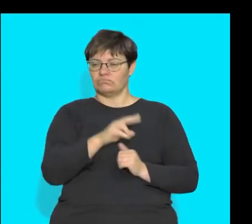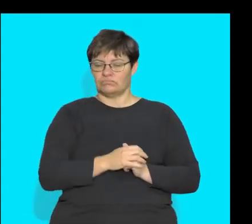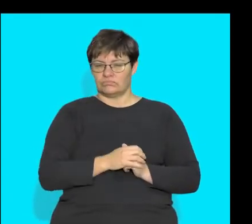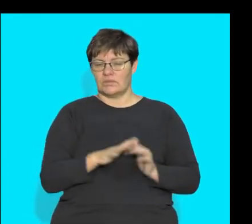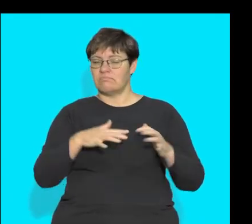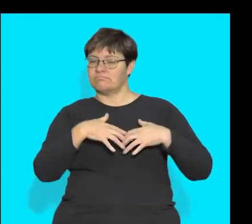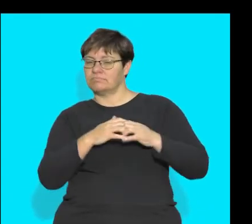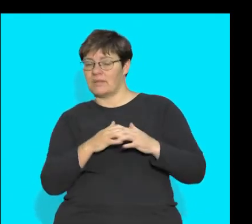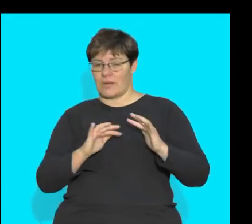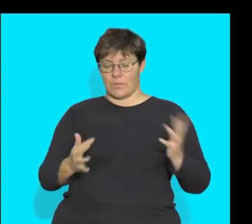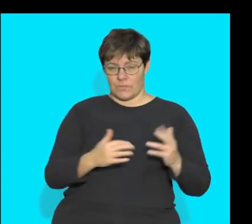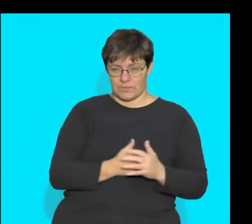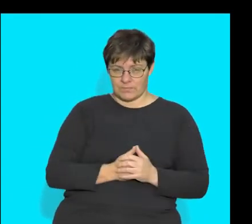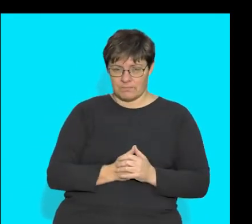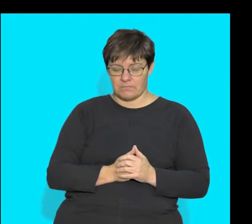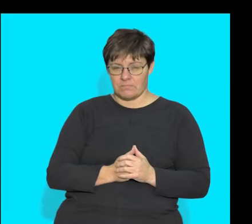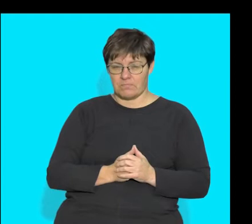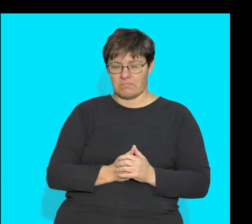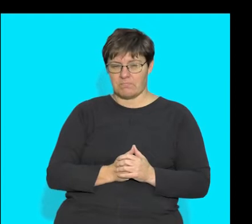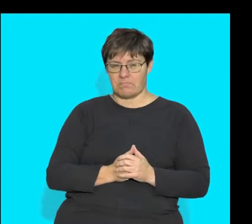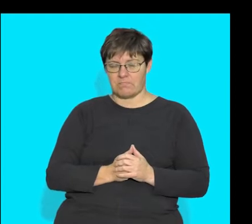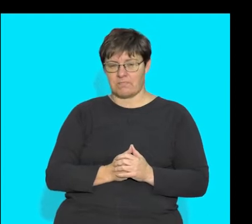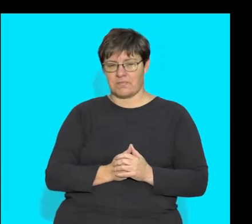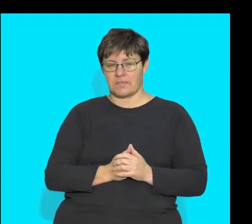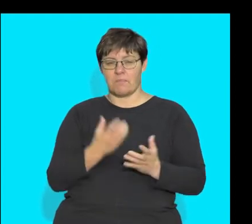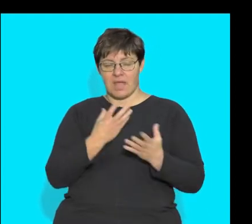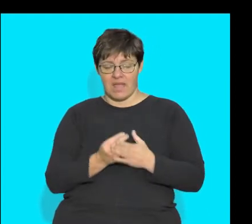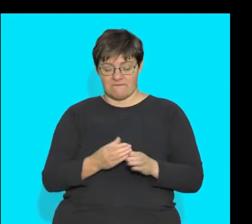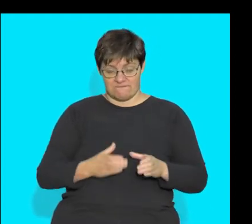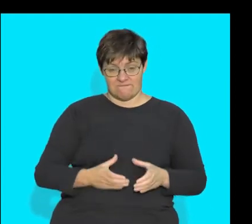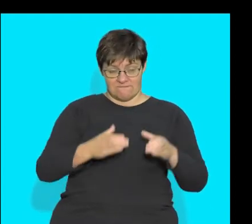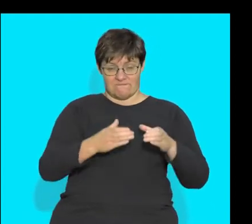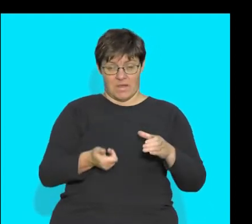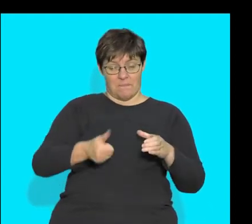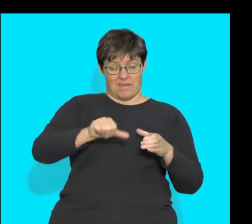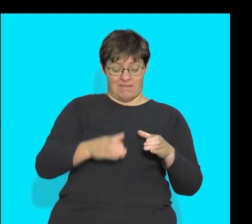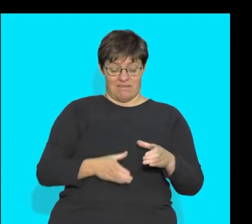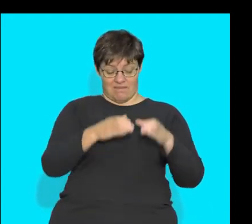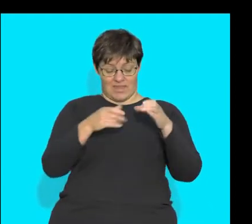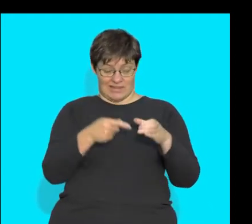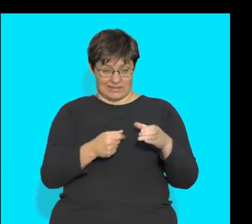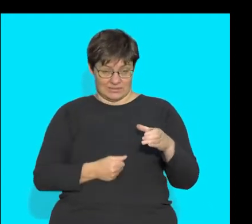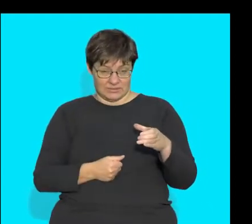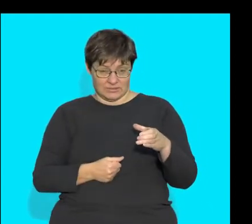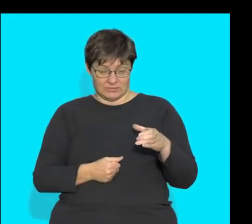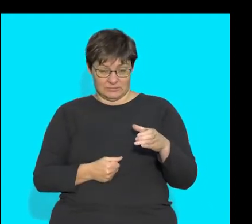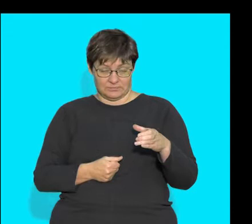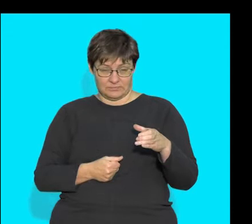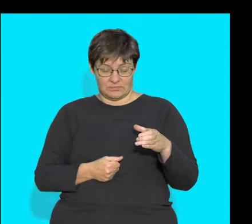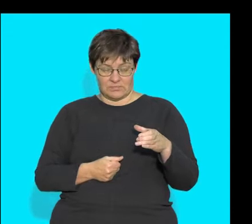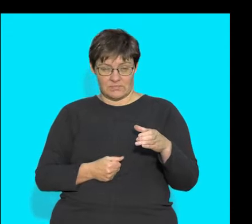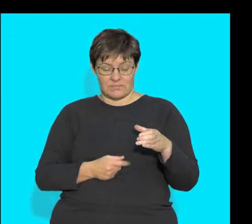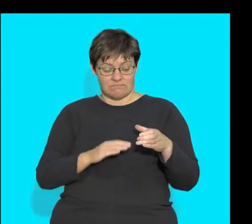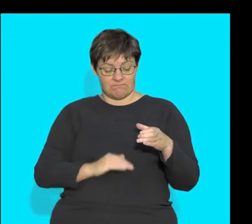the setup over here. So I've got a beaker, all right, and what I've done is I filled